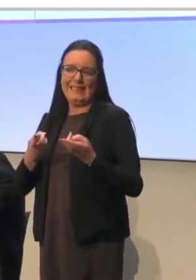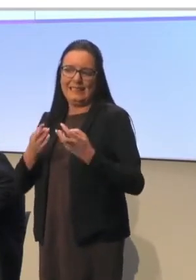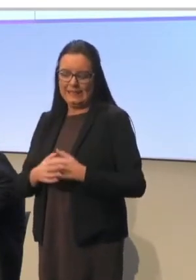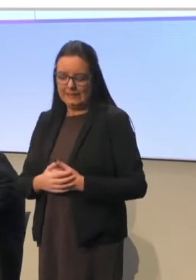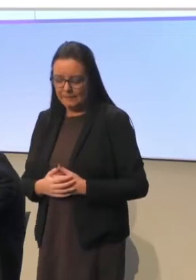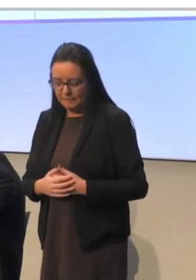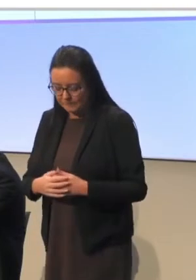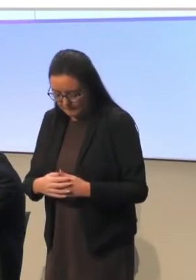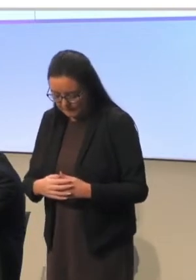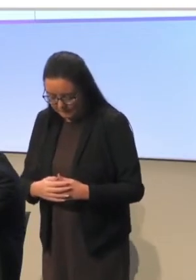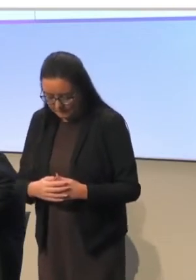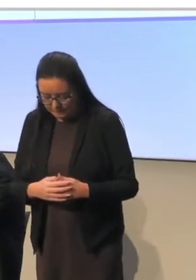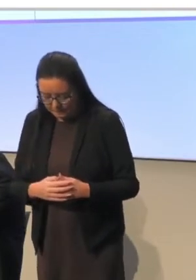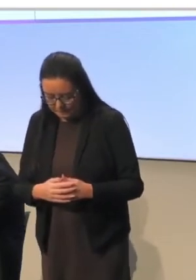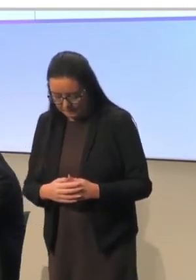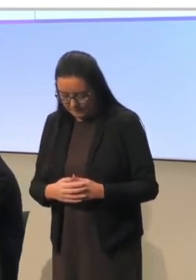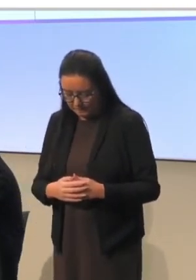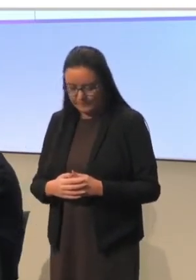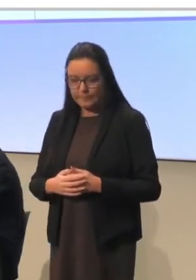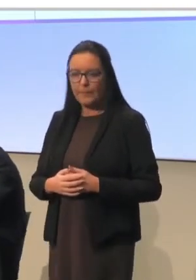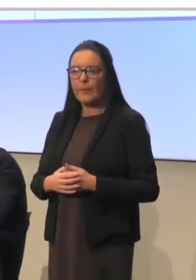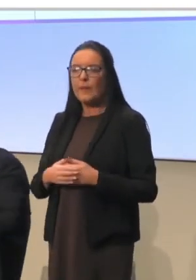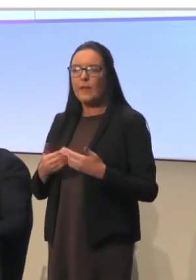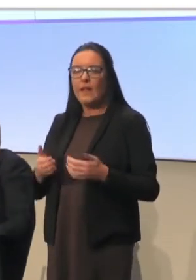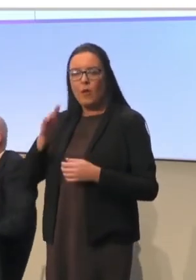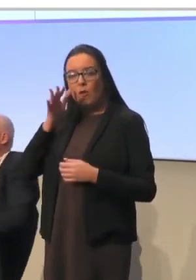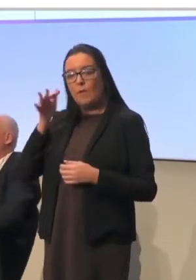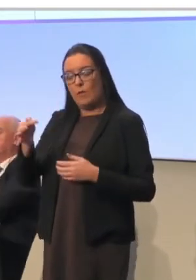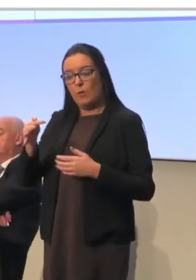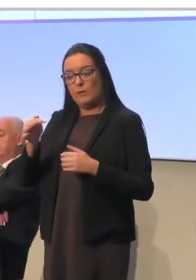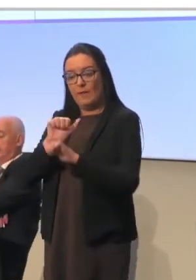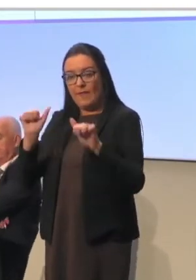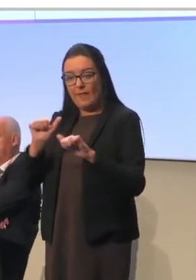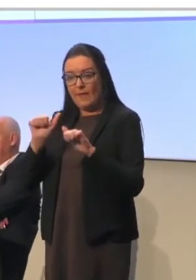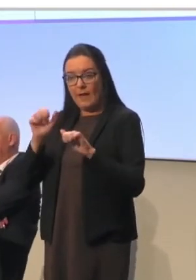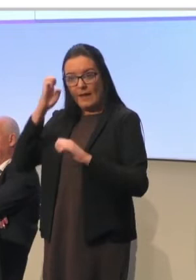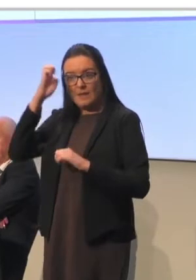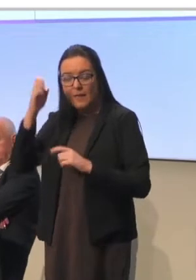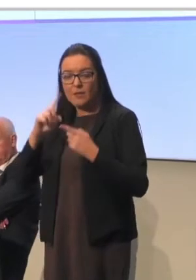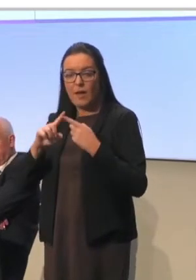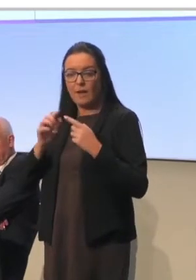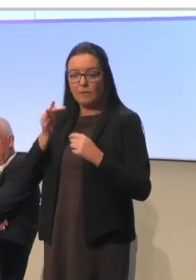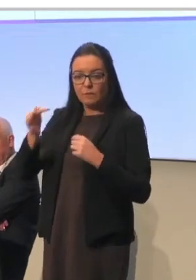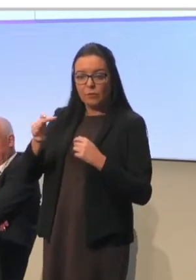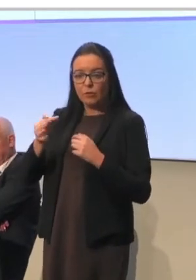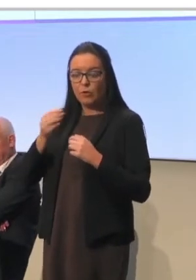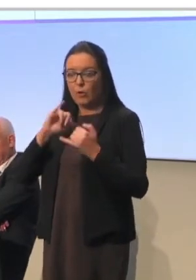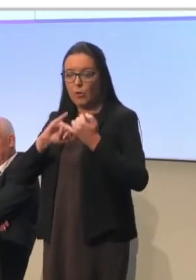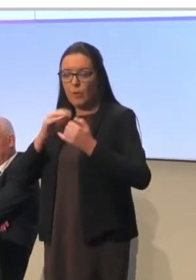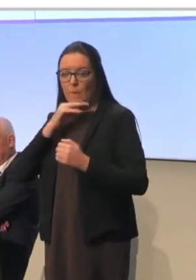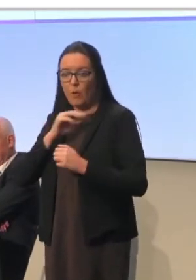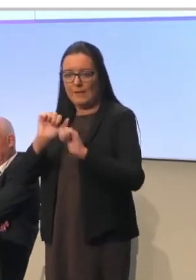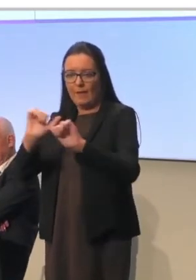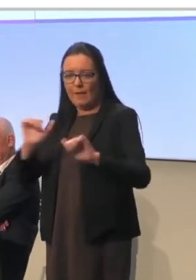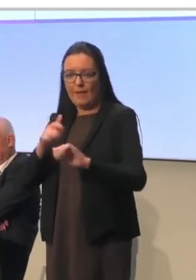So looking forward then for their expectations for the future and for the expectations of important people in their life,